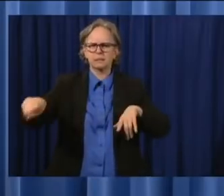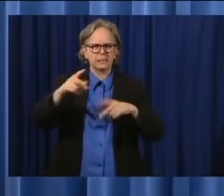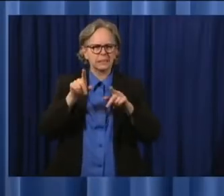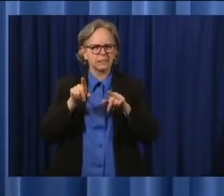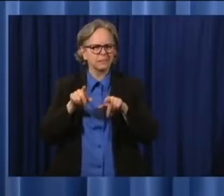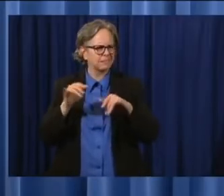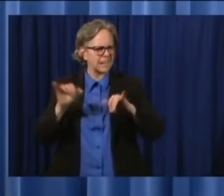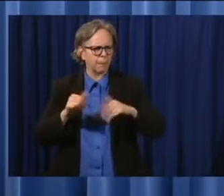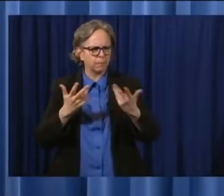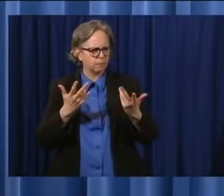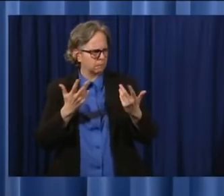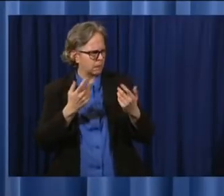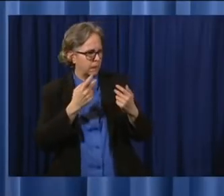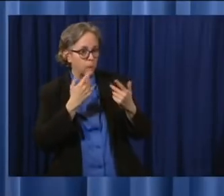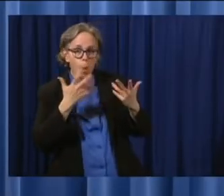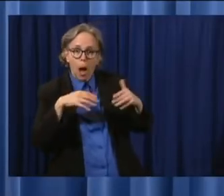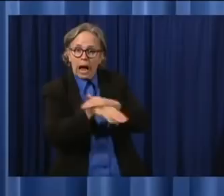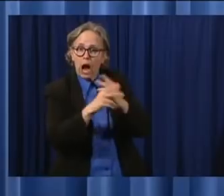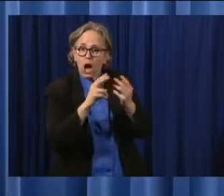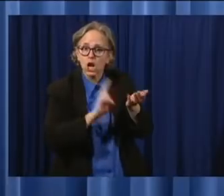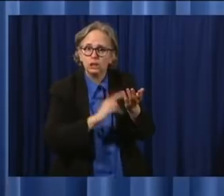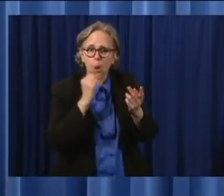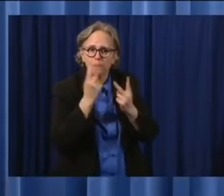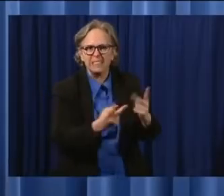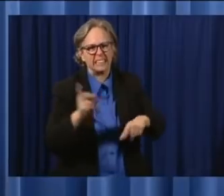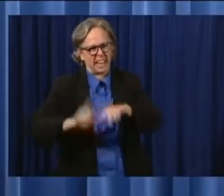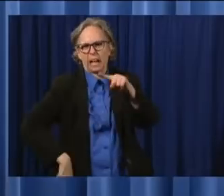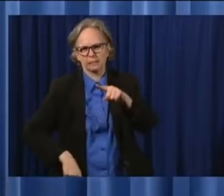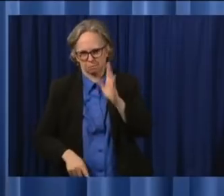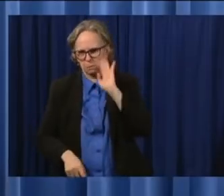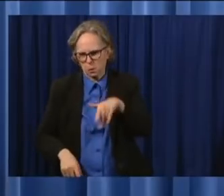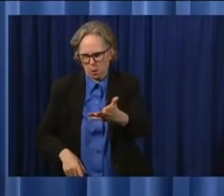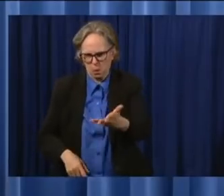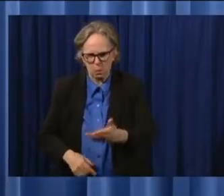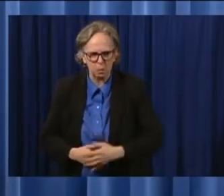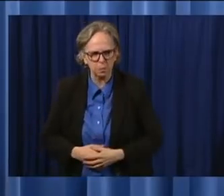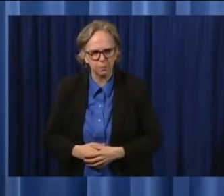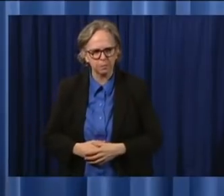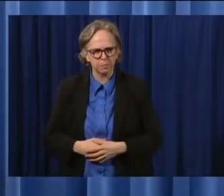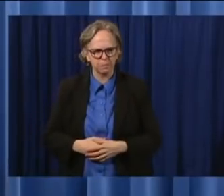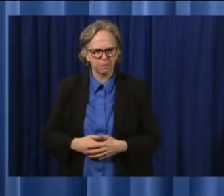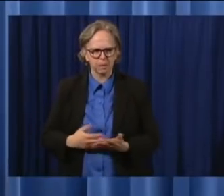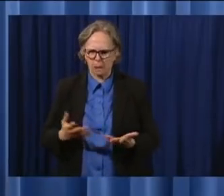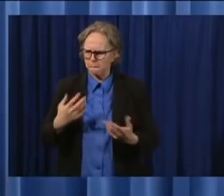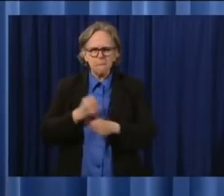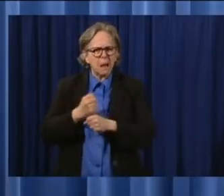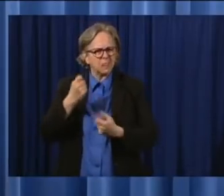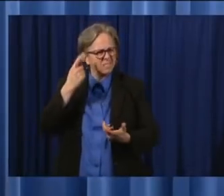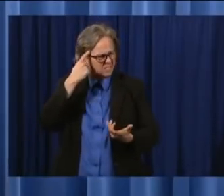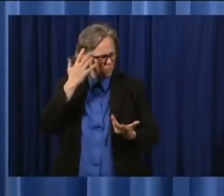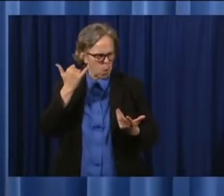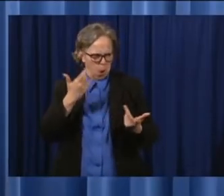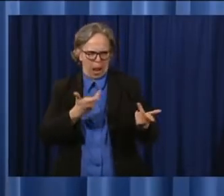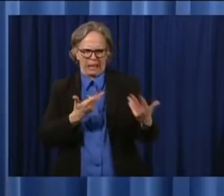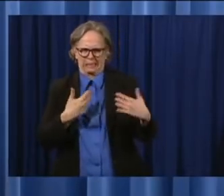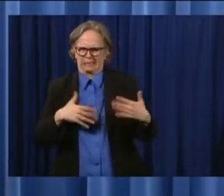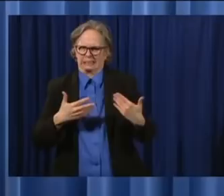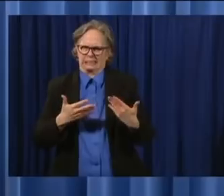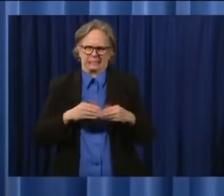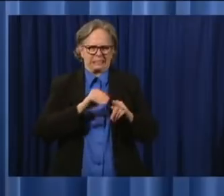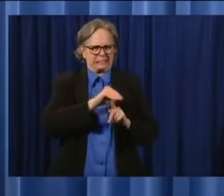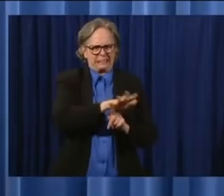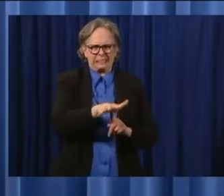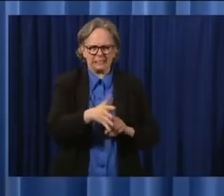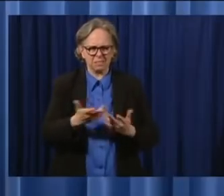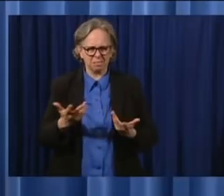states made. It's an order that makes sense when you think that COVID-19 has to, if it comes into the nursing home, it has to